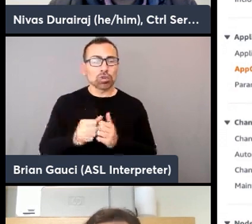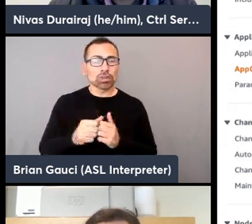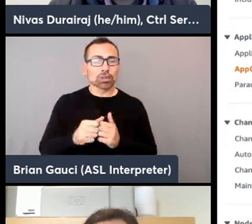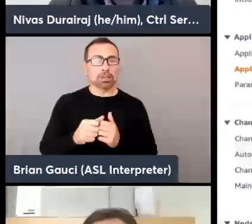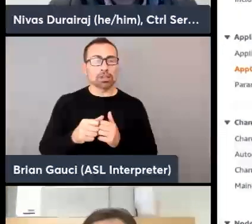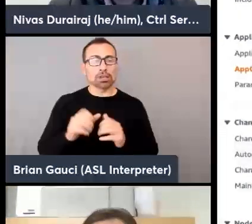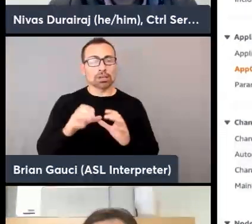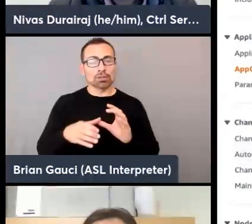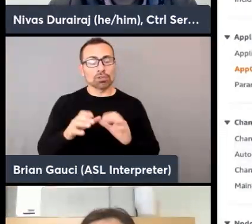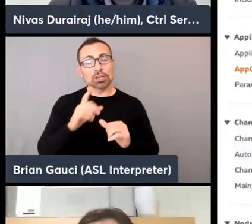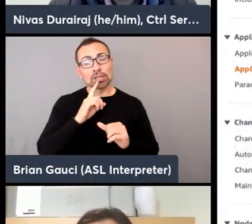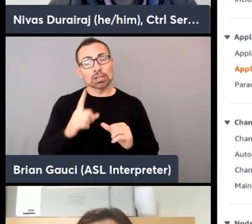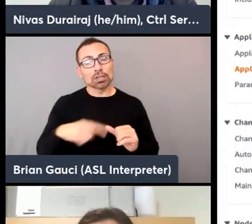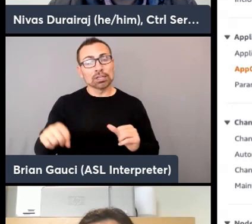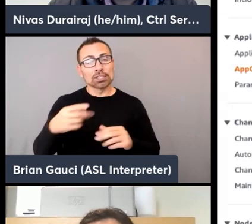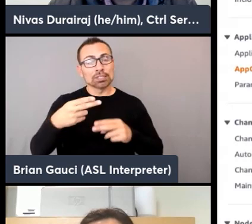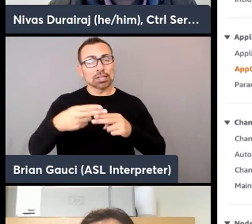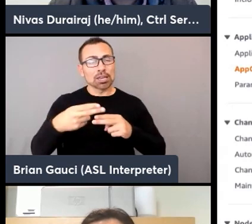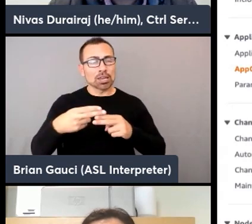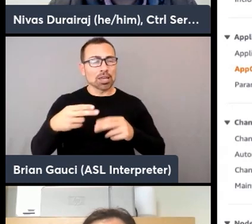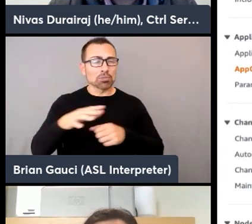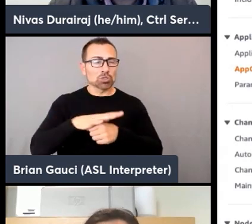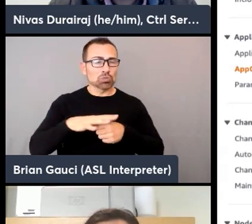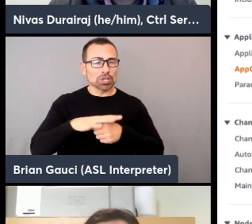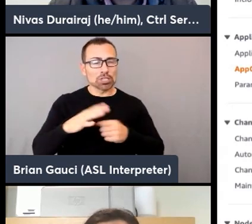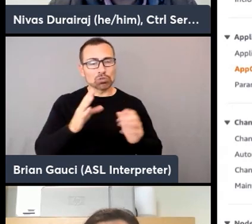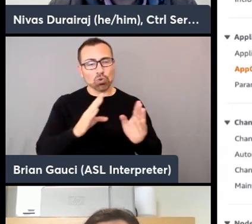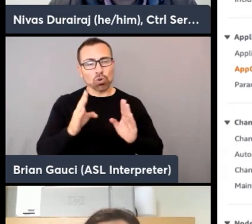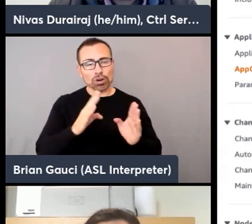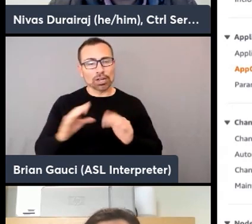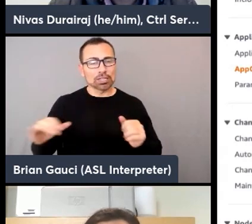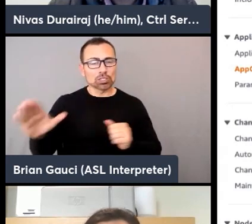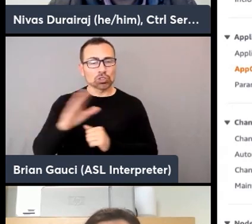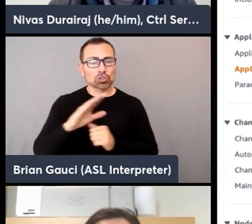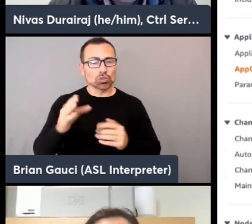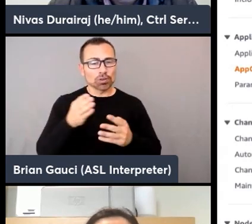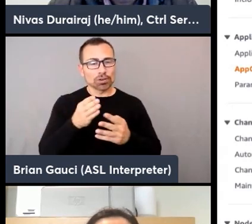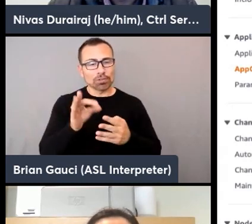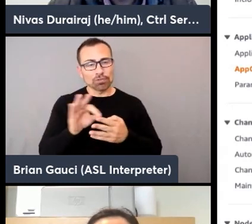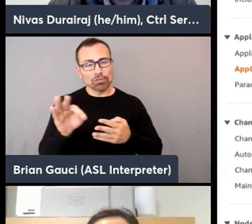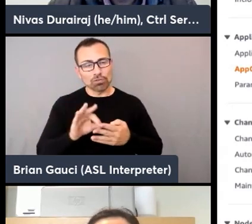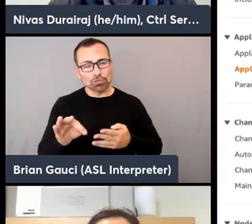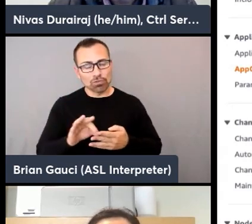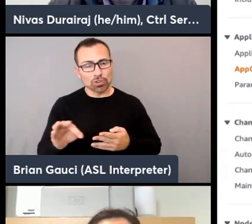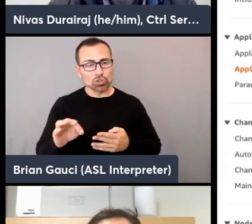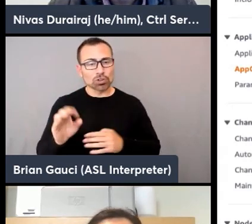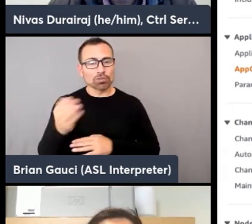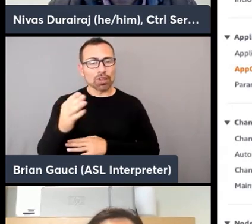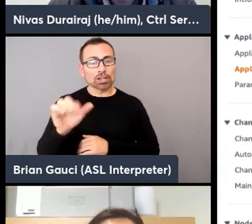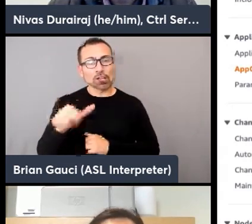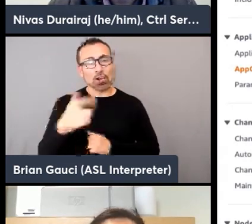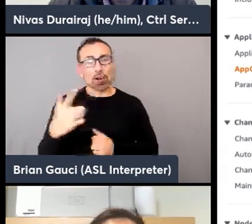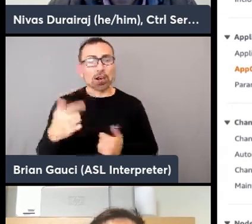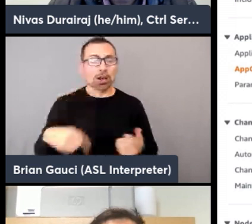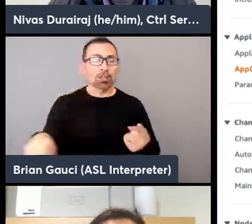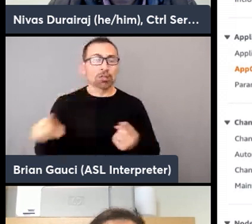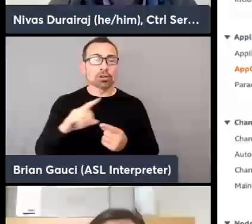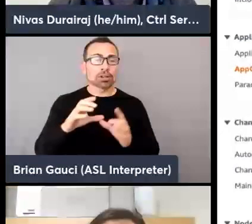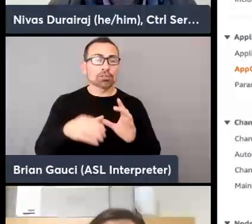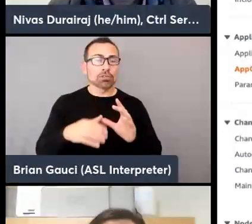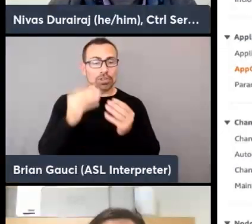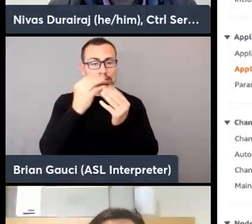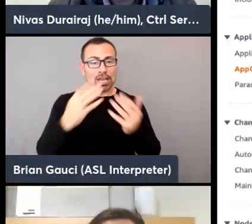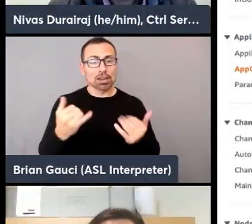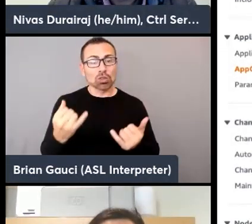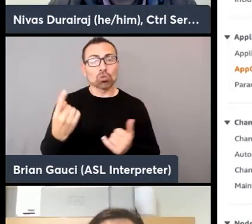namespace for organizing your feature flags or other configuration data. So The one that I'm going to be talking about is this